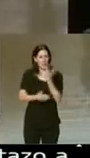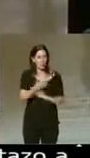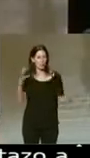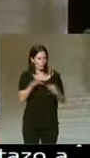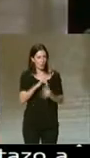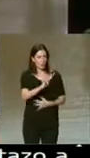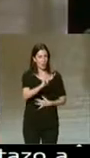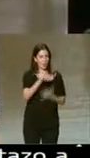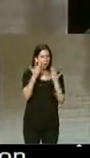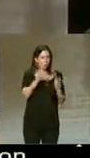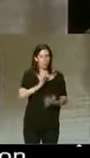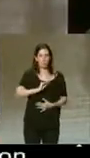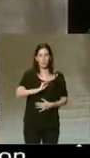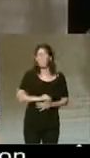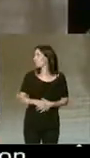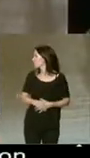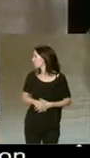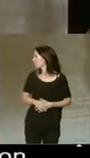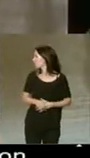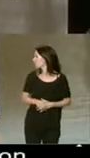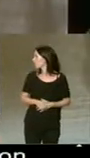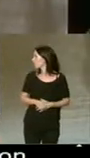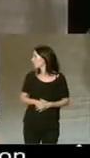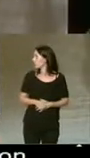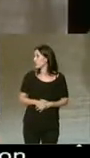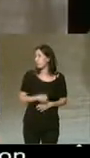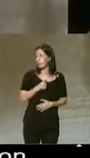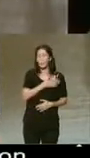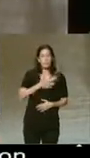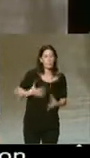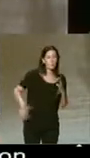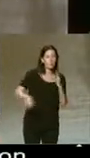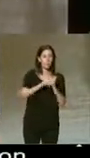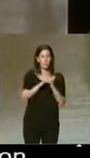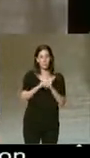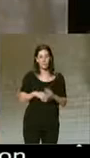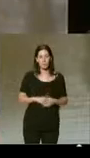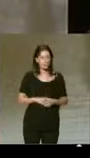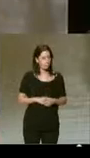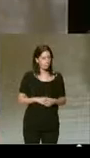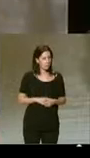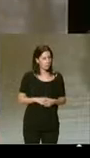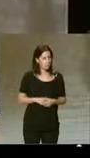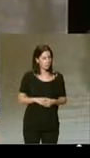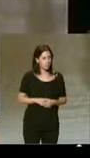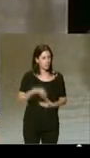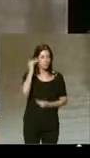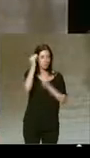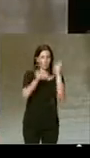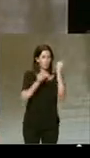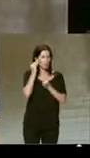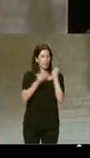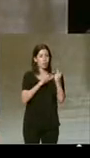disabilities. I would like to elaborate on what Alejandro said, and I would like to do so by making